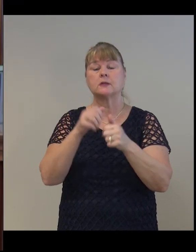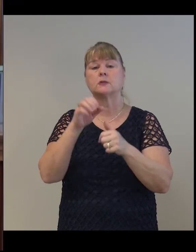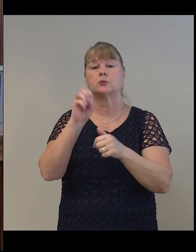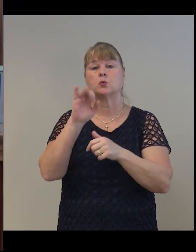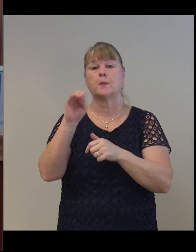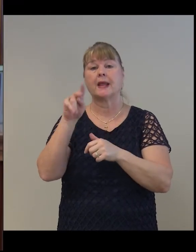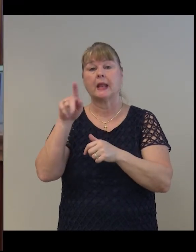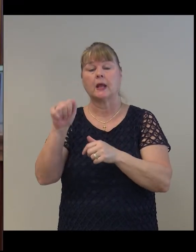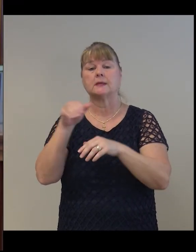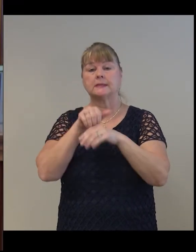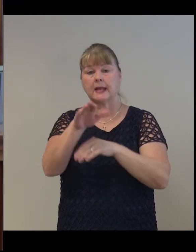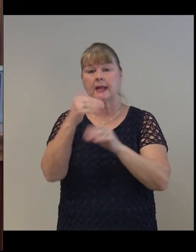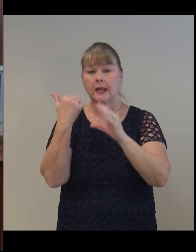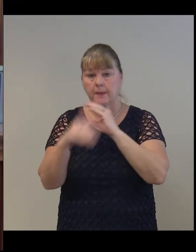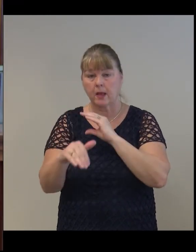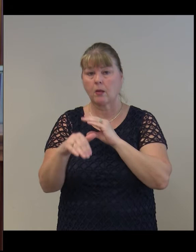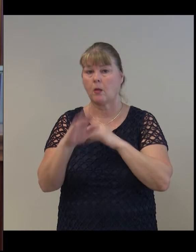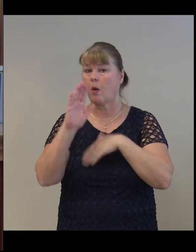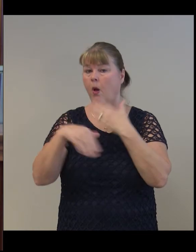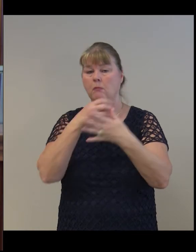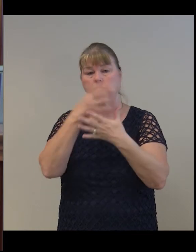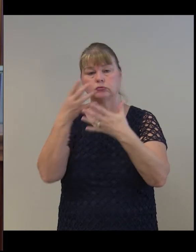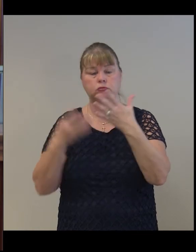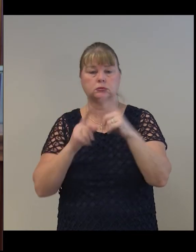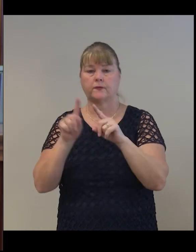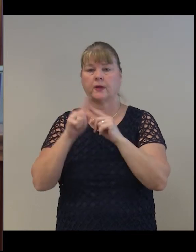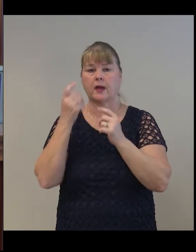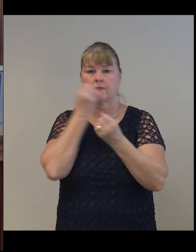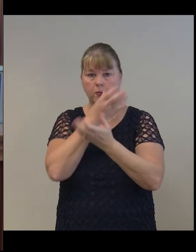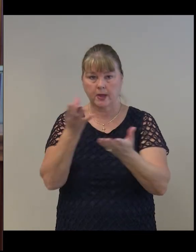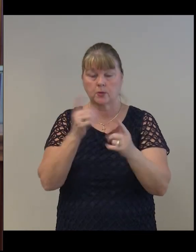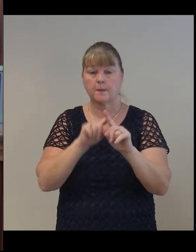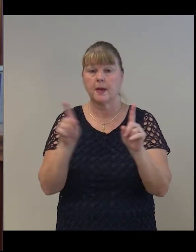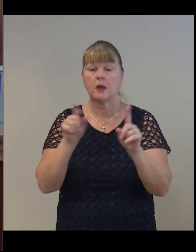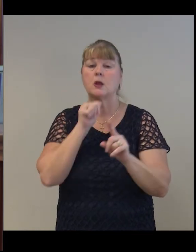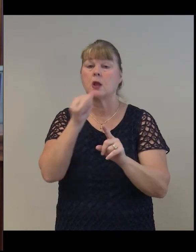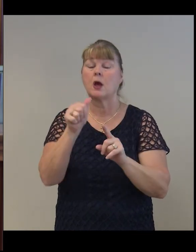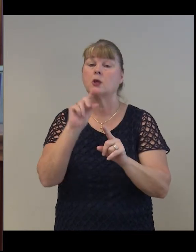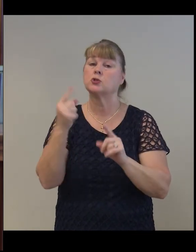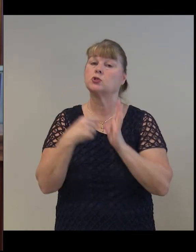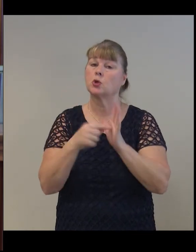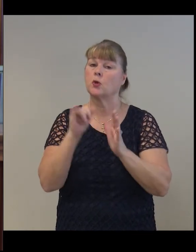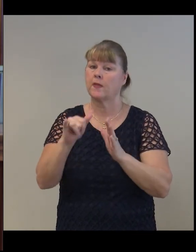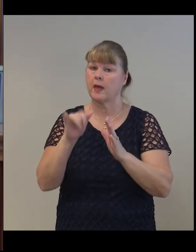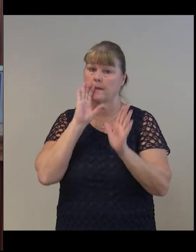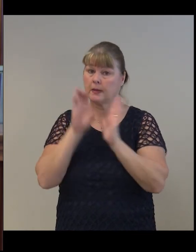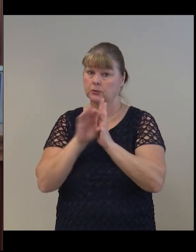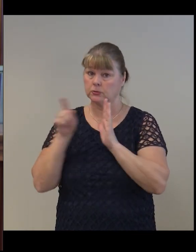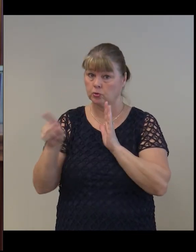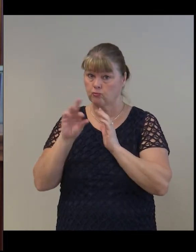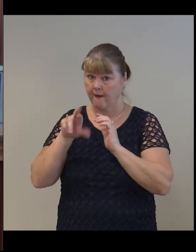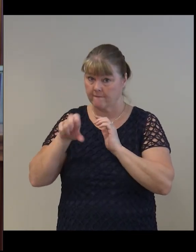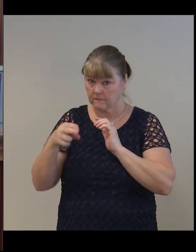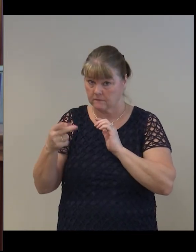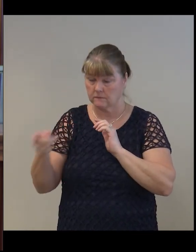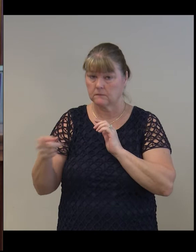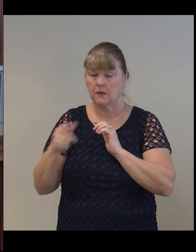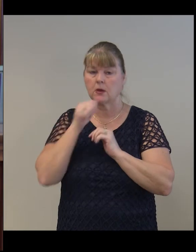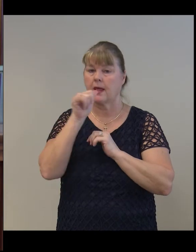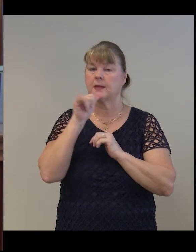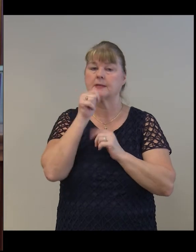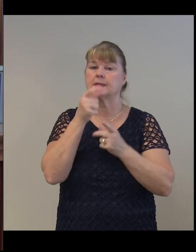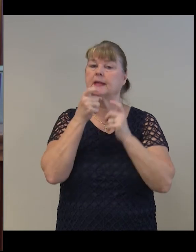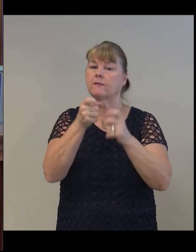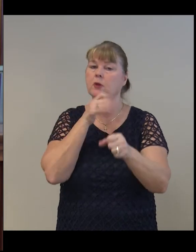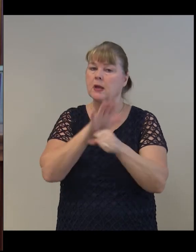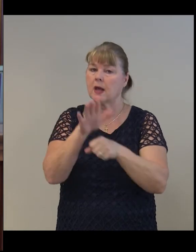on social media, sending out emails, all kinds of information. But we're not going to just show you that graph. That graphic